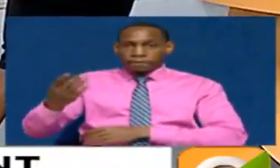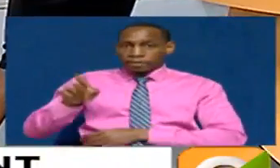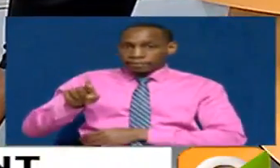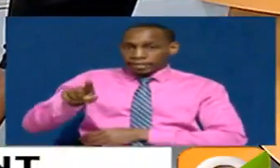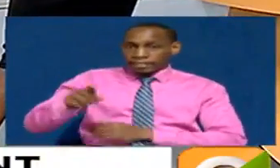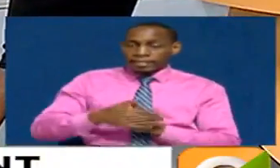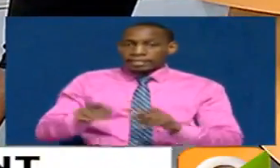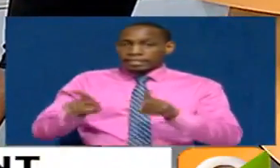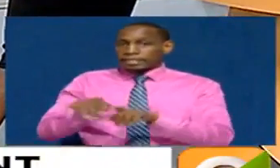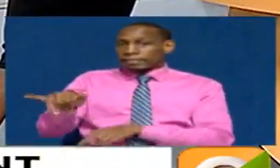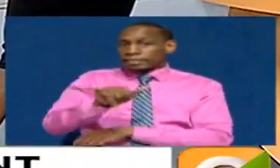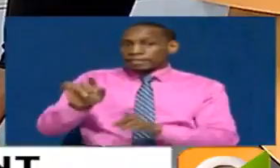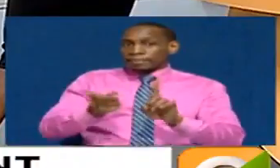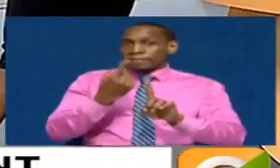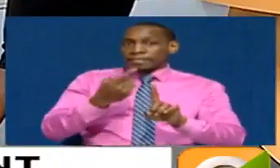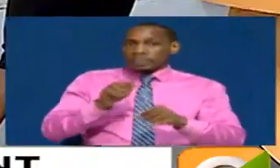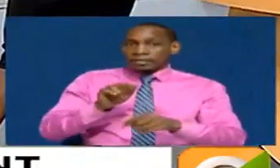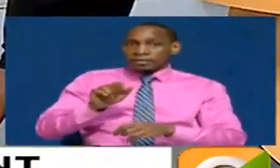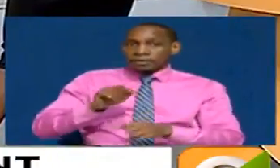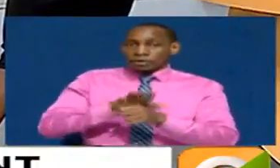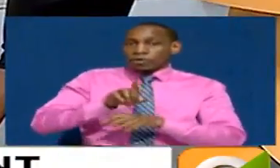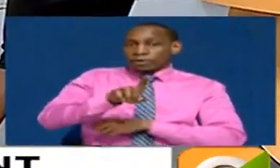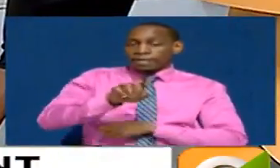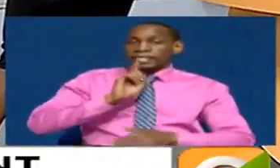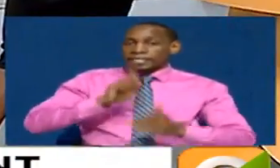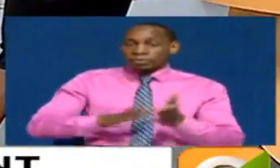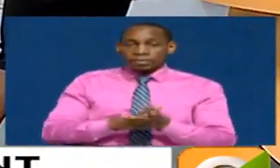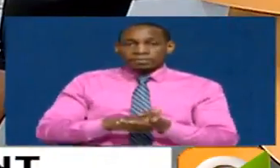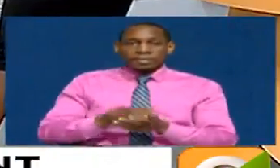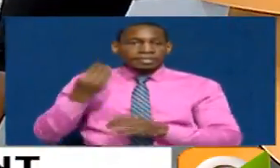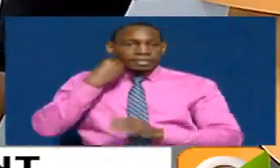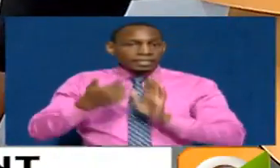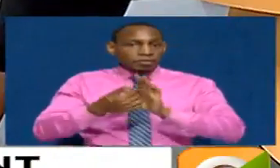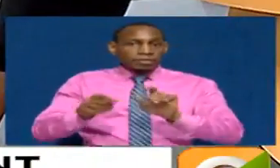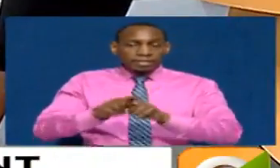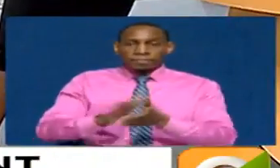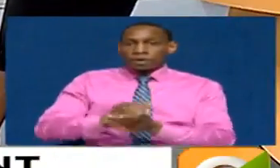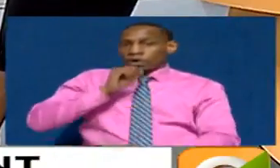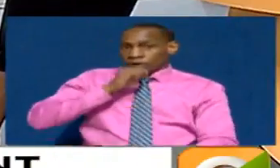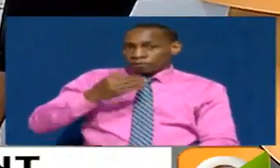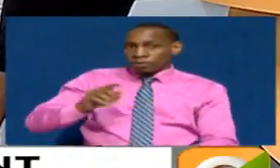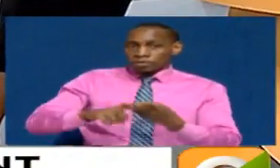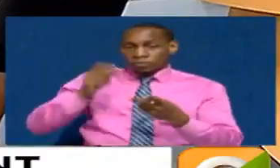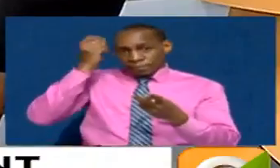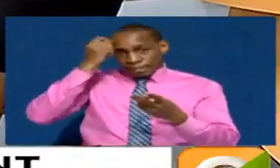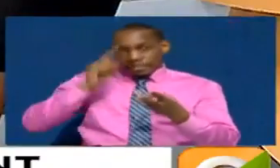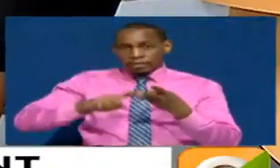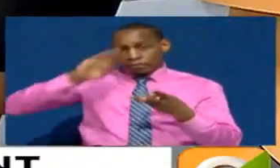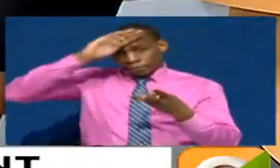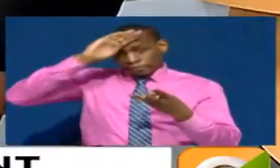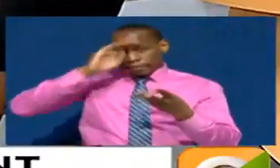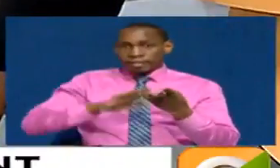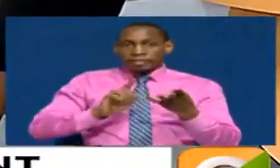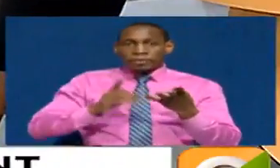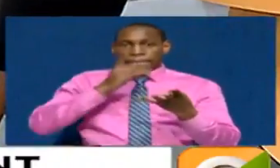variant? Are they similar to those of the original coronavirus? Well, they say they are. That's persistent cough, headaches, fever, and sore